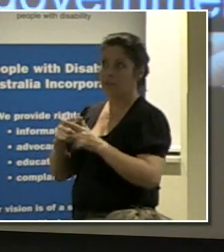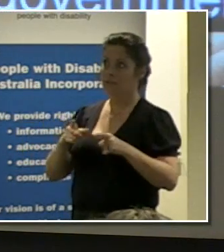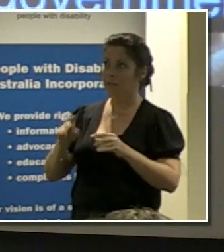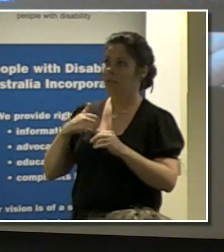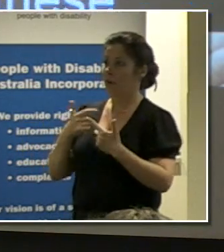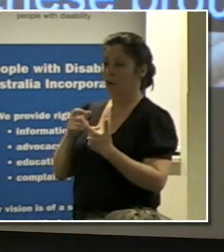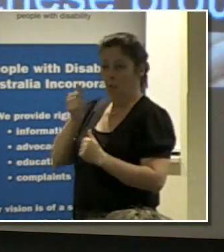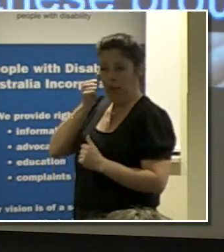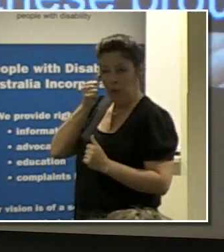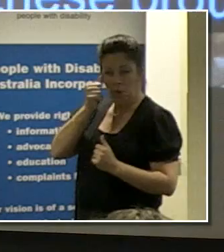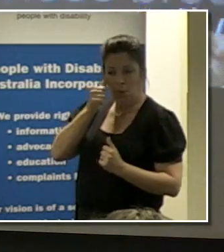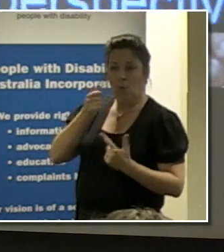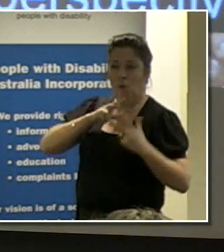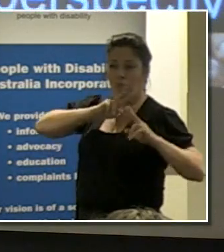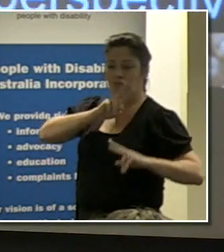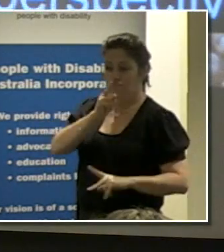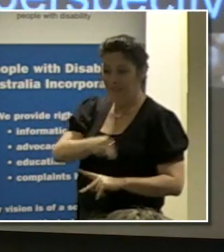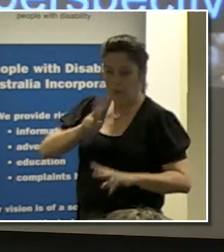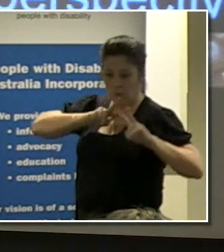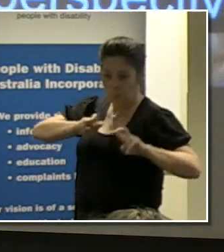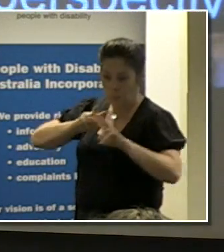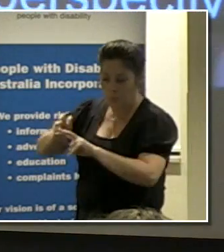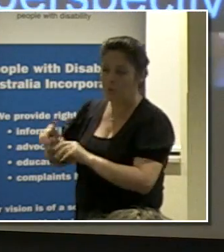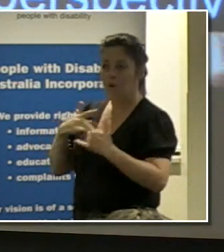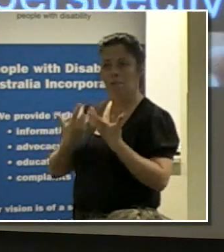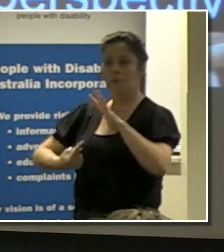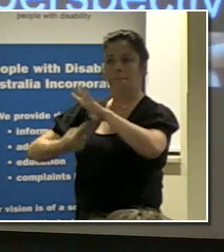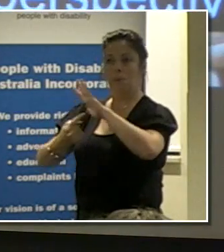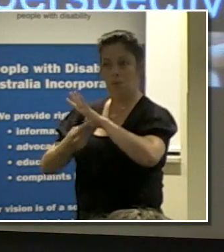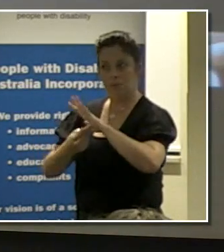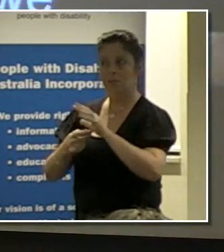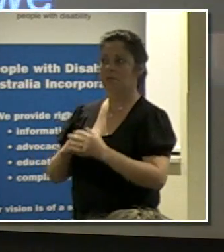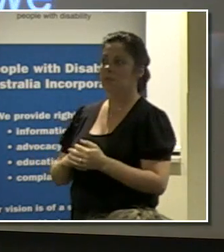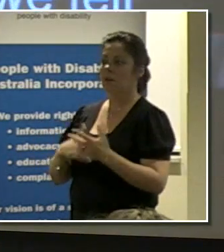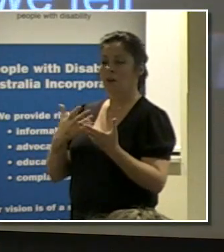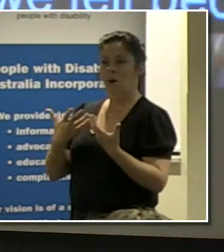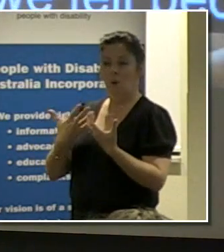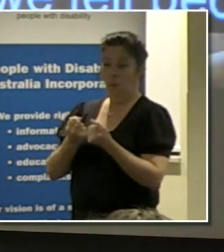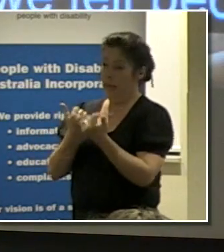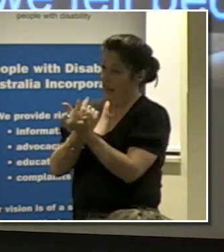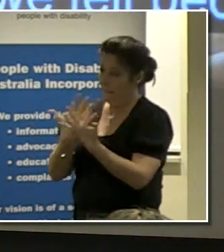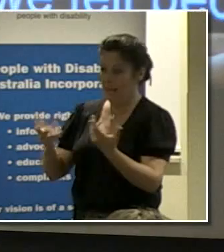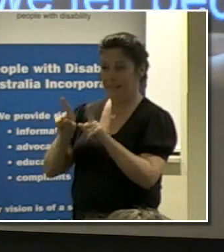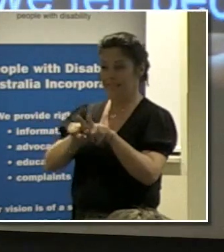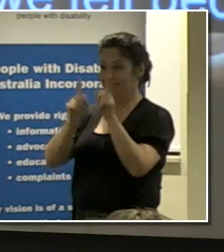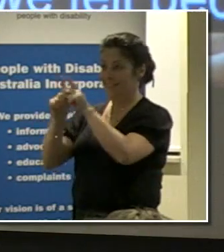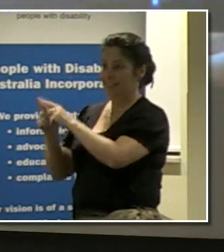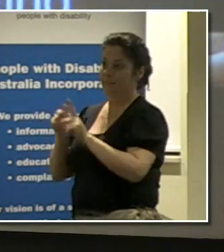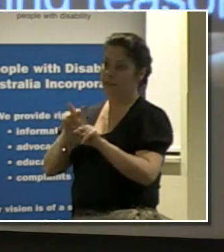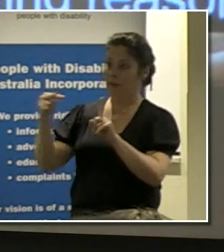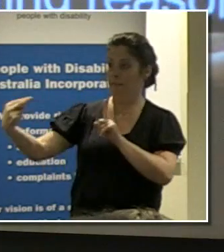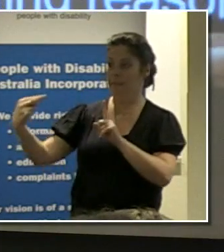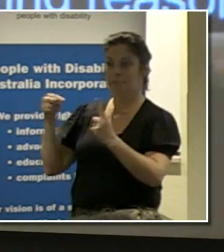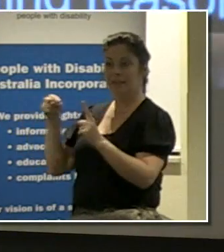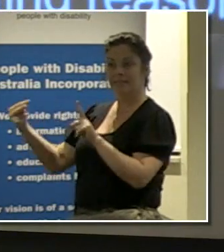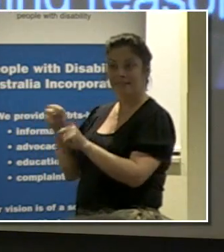different perspectives, and often I think we felt people were trying to find reasons for it to fail